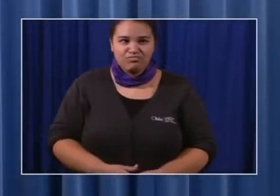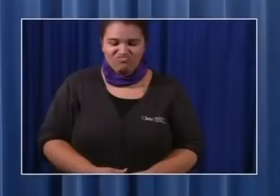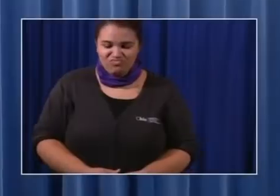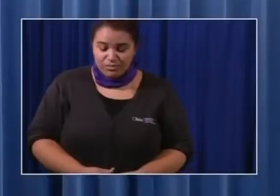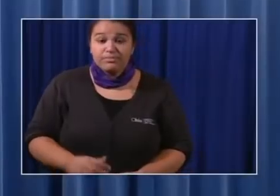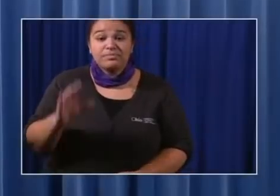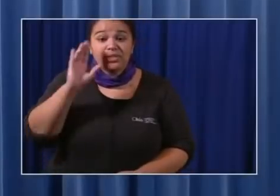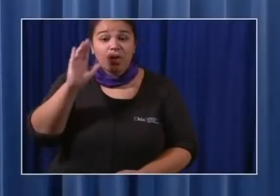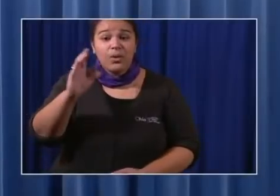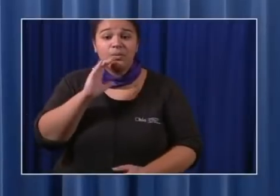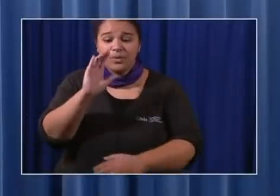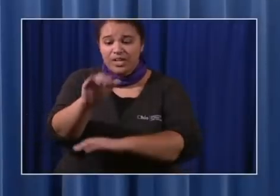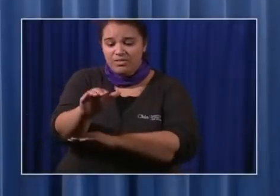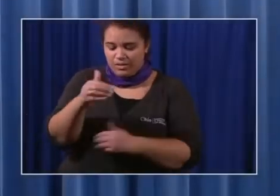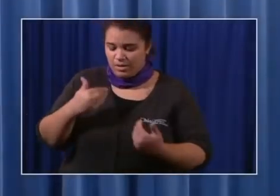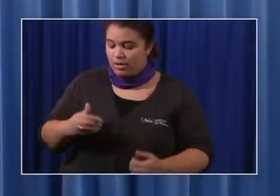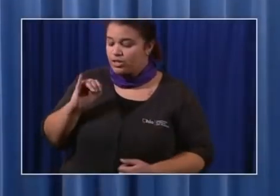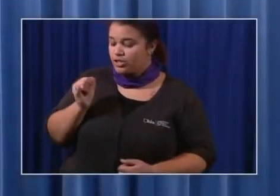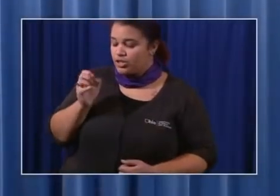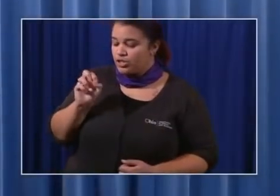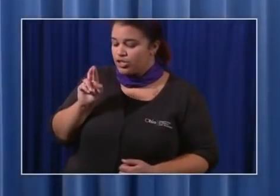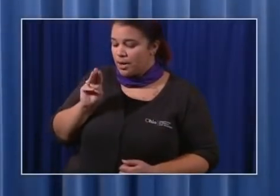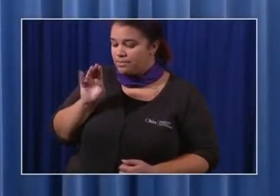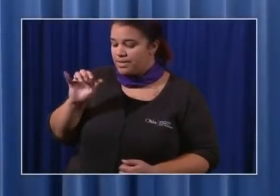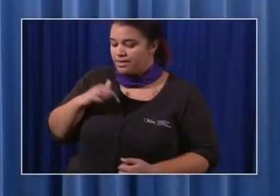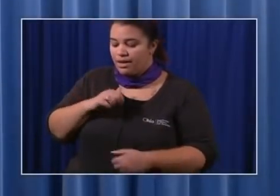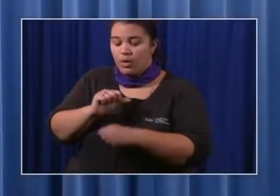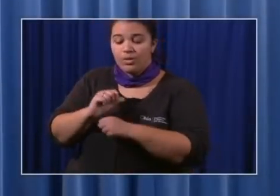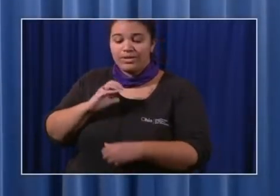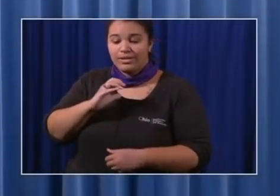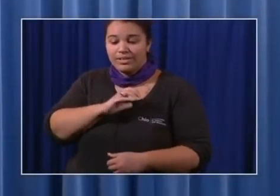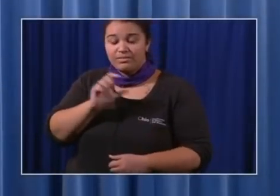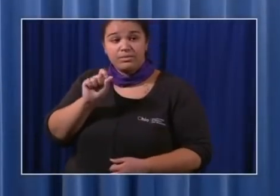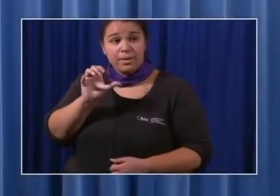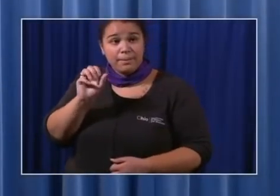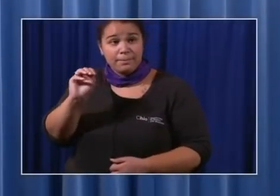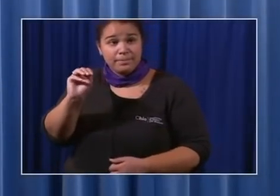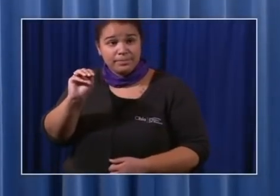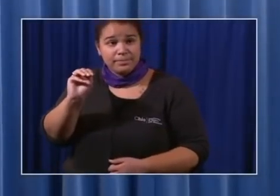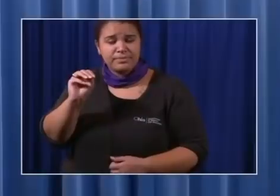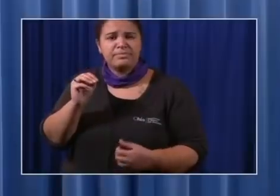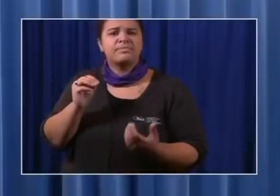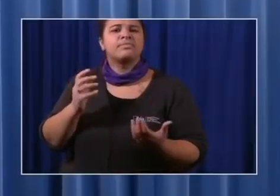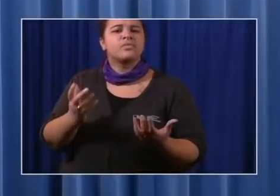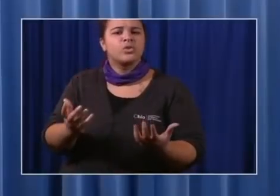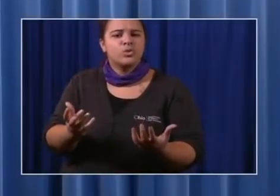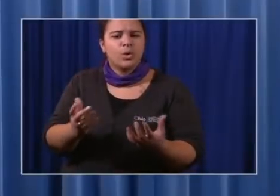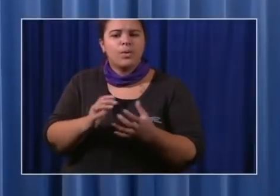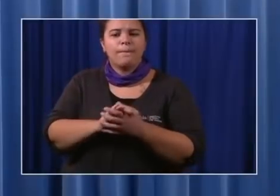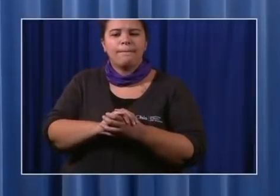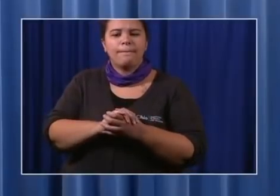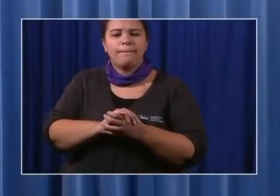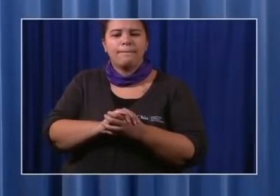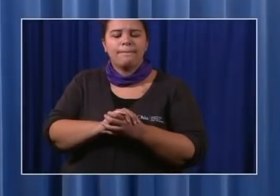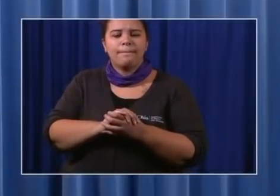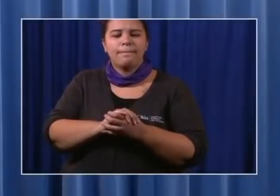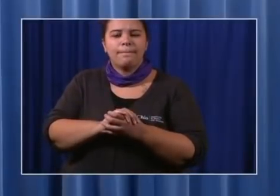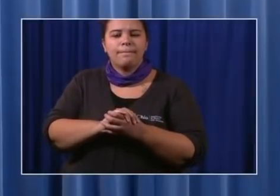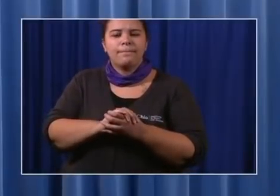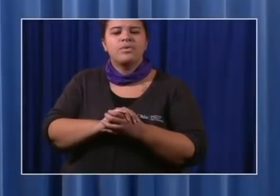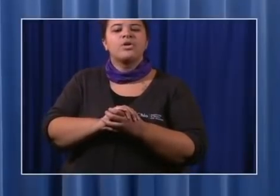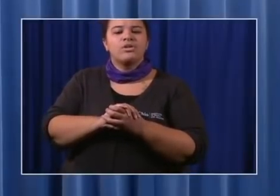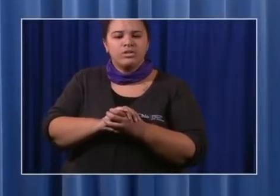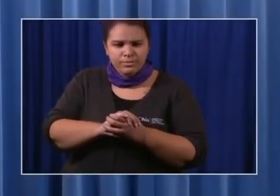Hi, good afternoon, Governor. Jeremy Pelzer at Cleveland.com. Wanted to see if you could go into more detail, lay out the factors that led to